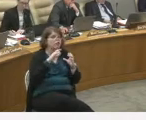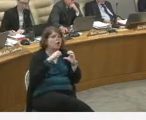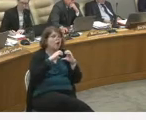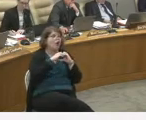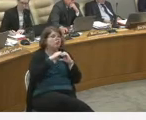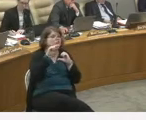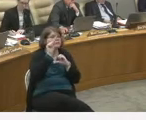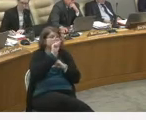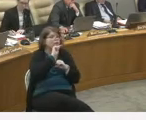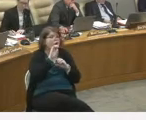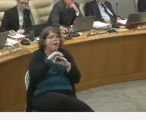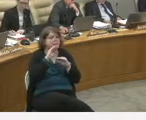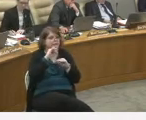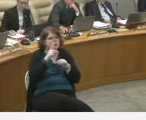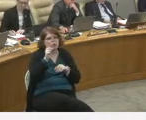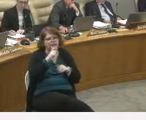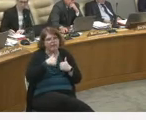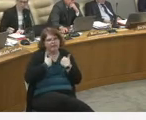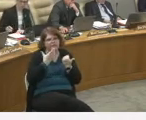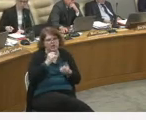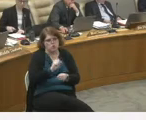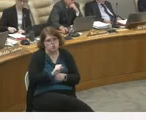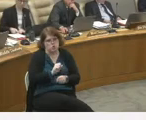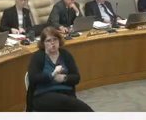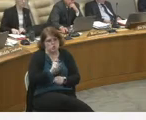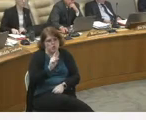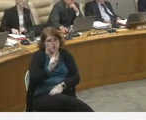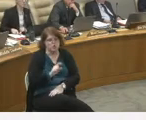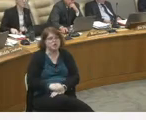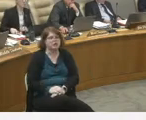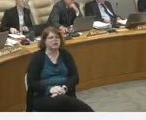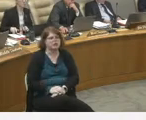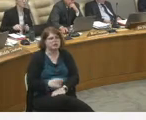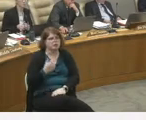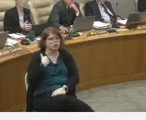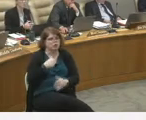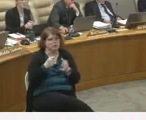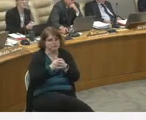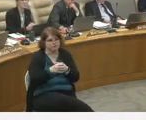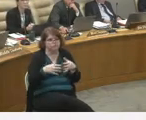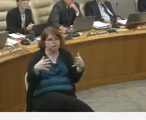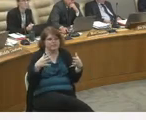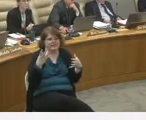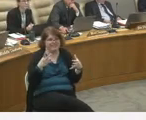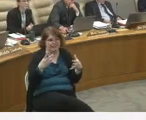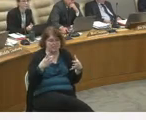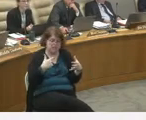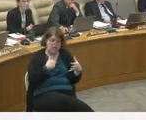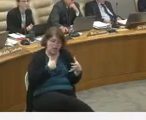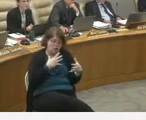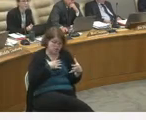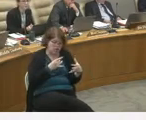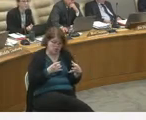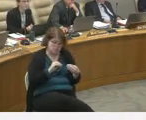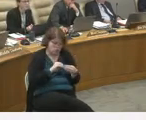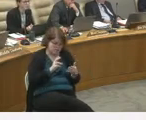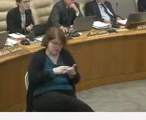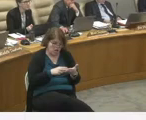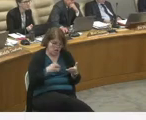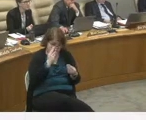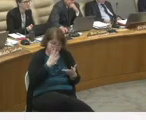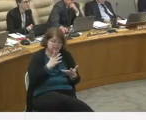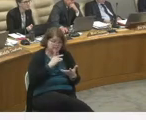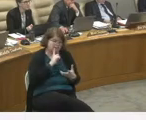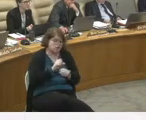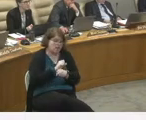live and and work and we've grown this this crew to 17 and I would like more to be honest with you in fact I'm